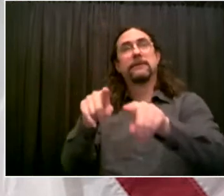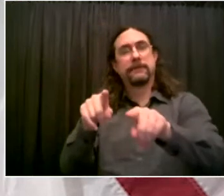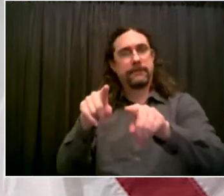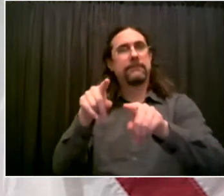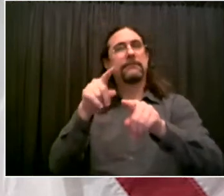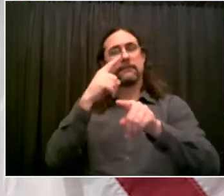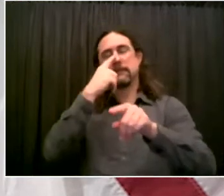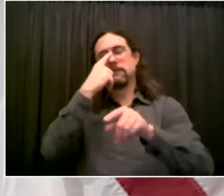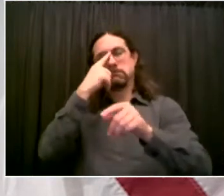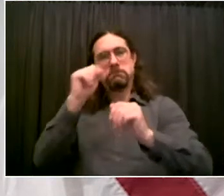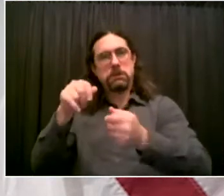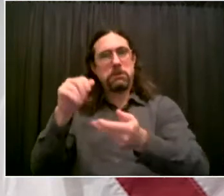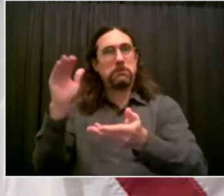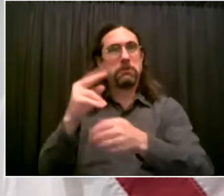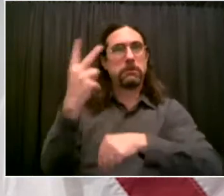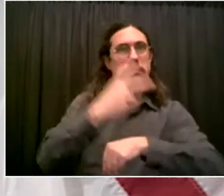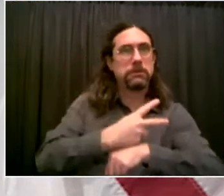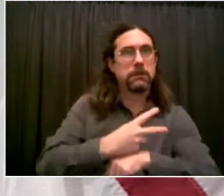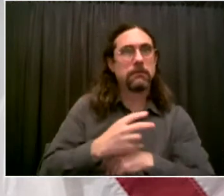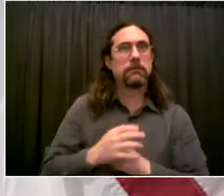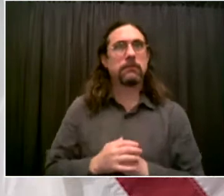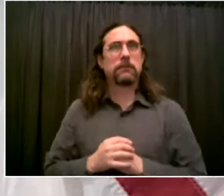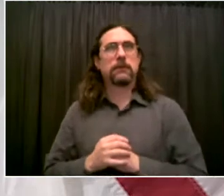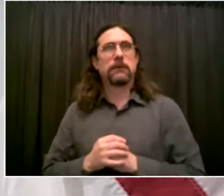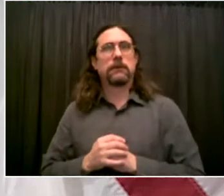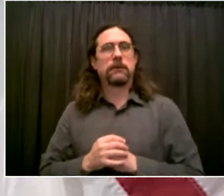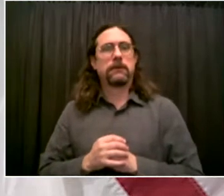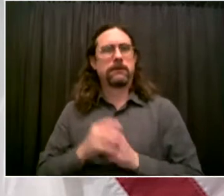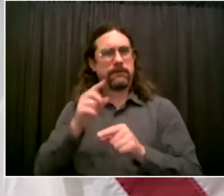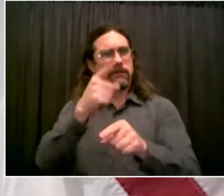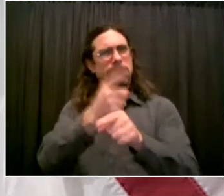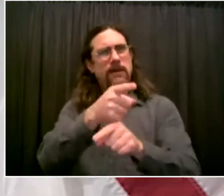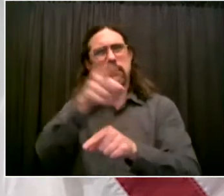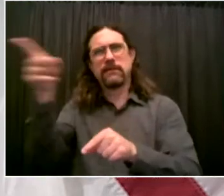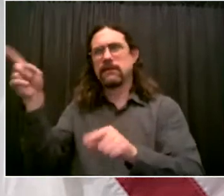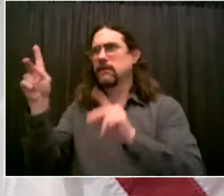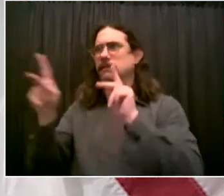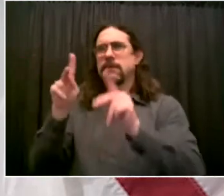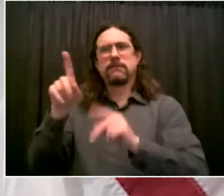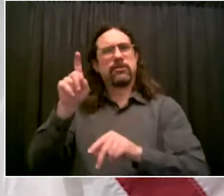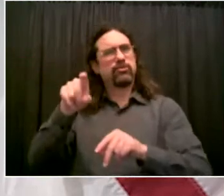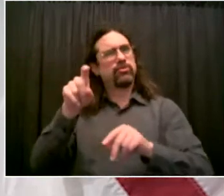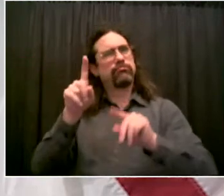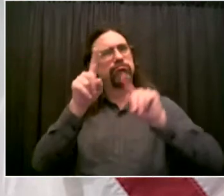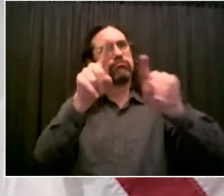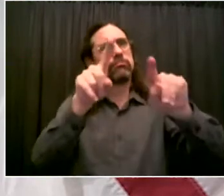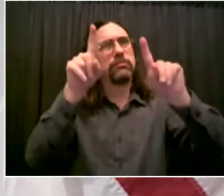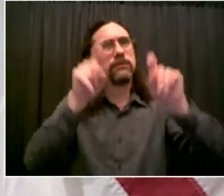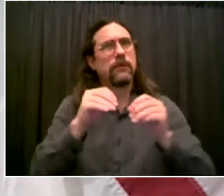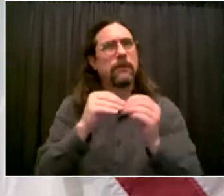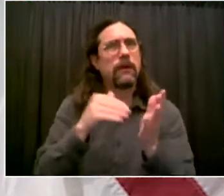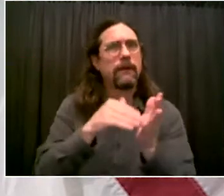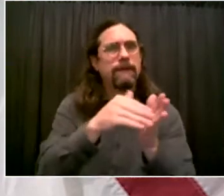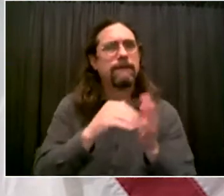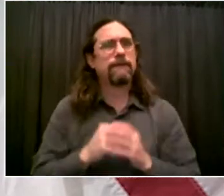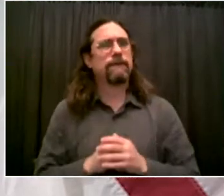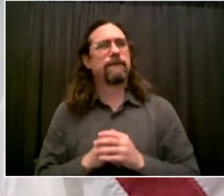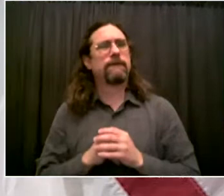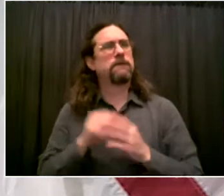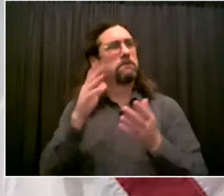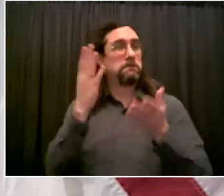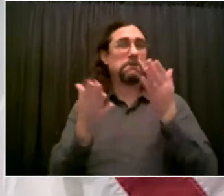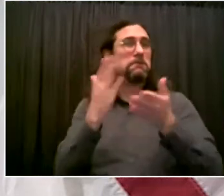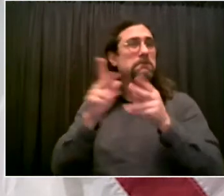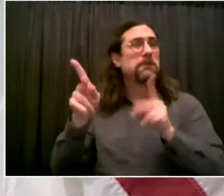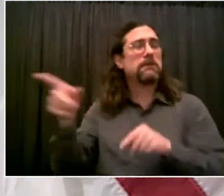that things are getting better, people might let down their guard. That's exactly what we have to guard against. Vigilance is what's gotten us this far, and we have to keep